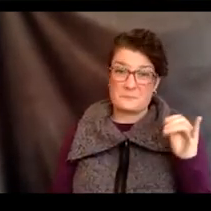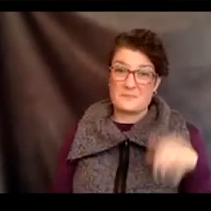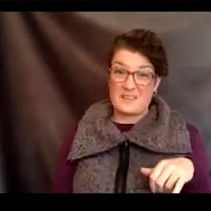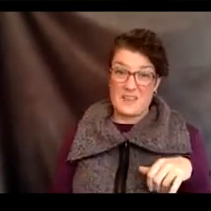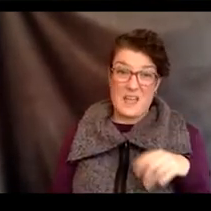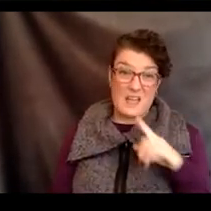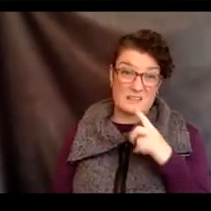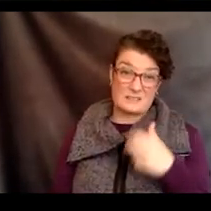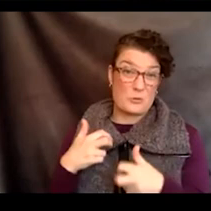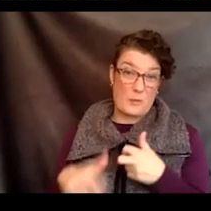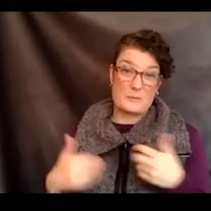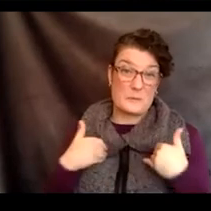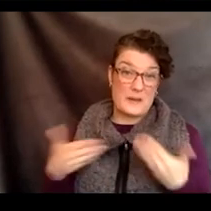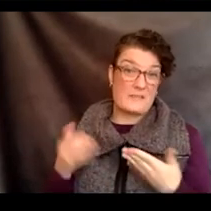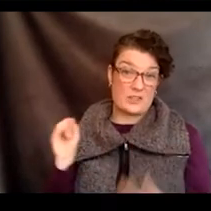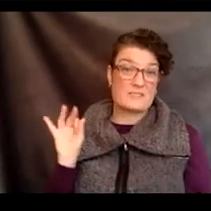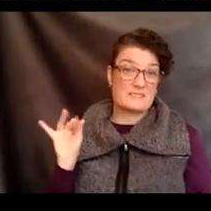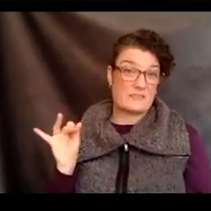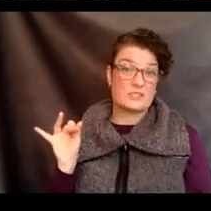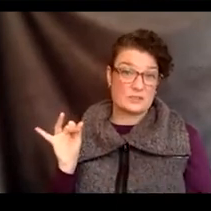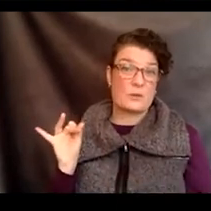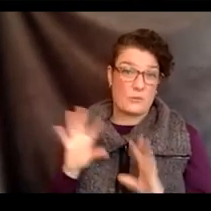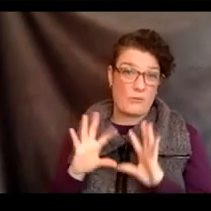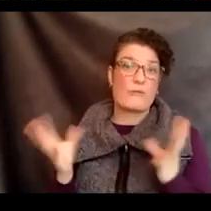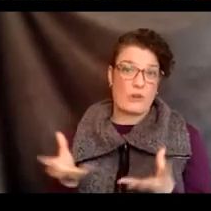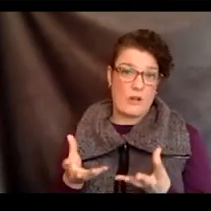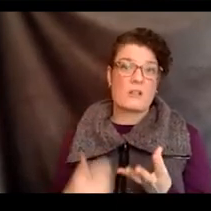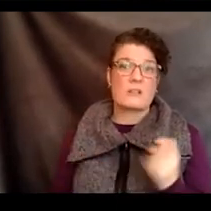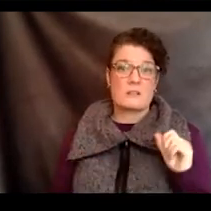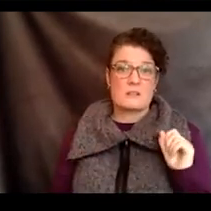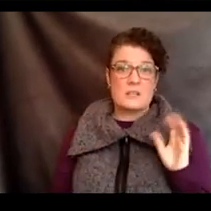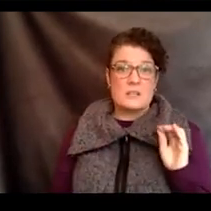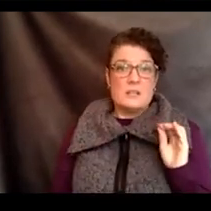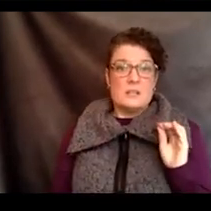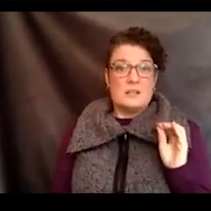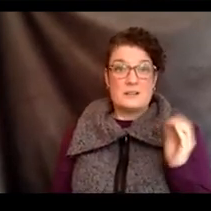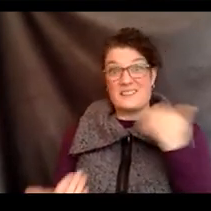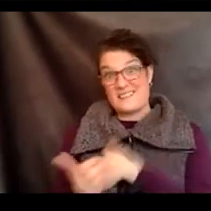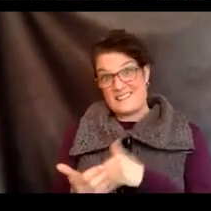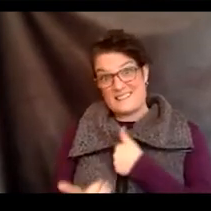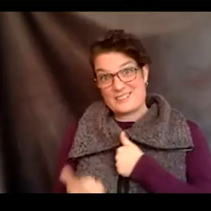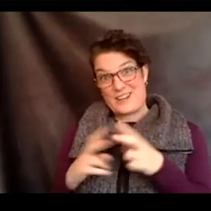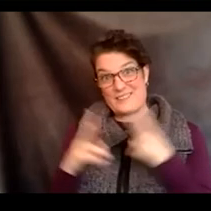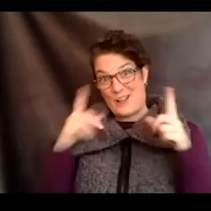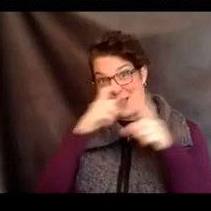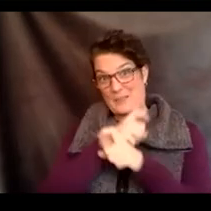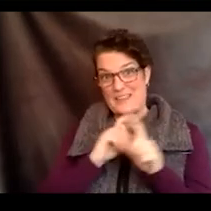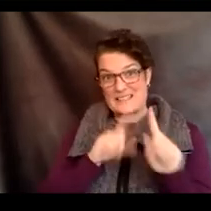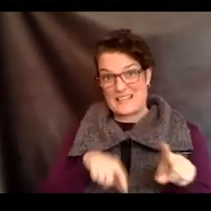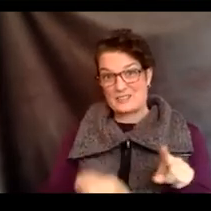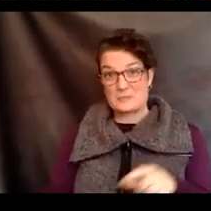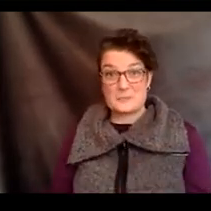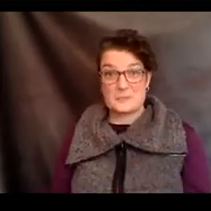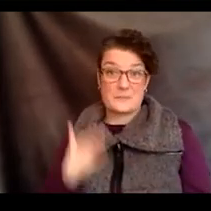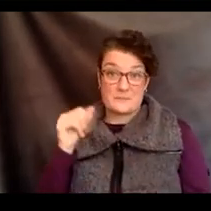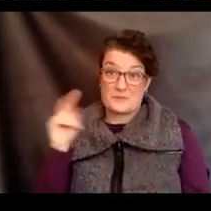a problem that we have in San Francisco, I think, overall. So, again, sorry, that's a very complex answer. No, it's